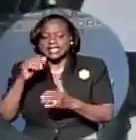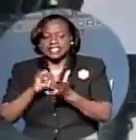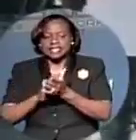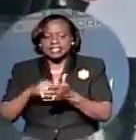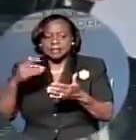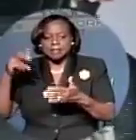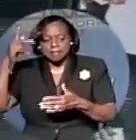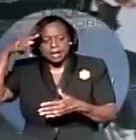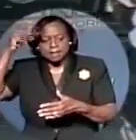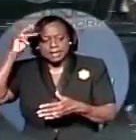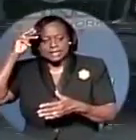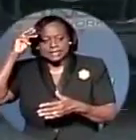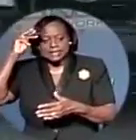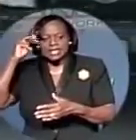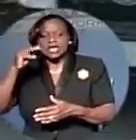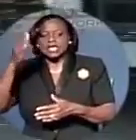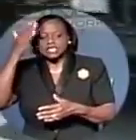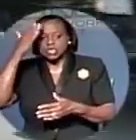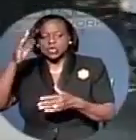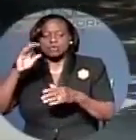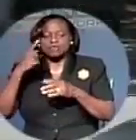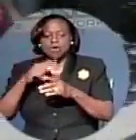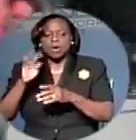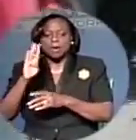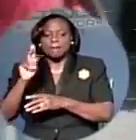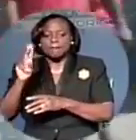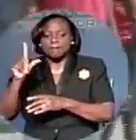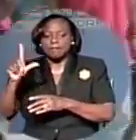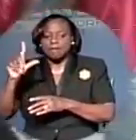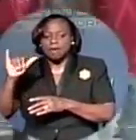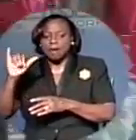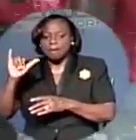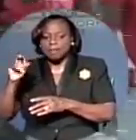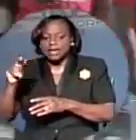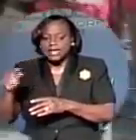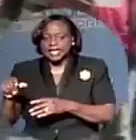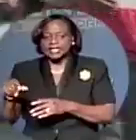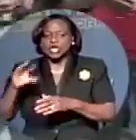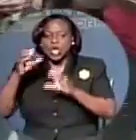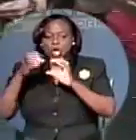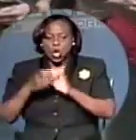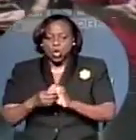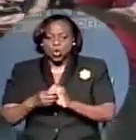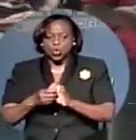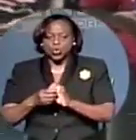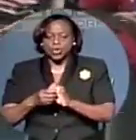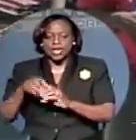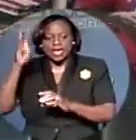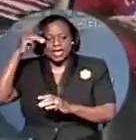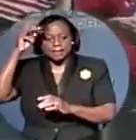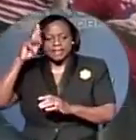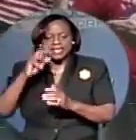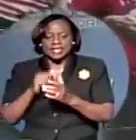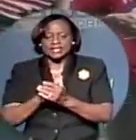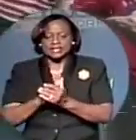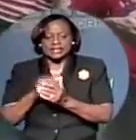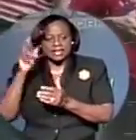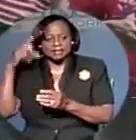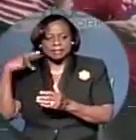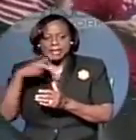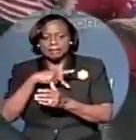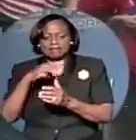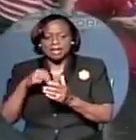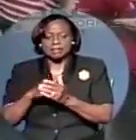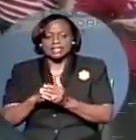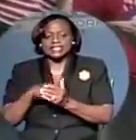well known for bullying his own MPs and well known for attempting to bulldoze those who disagree with him. The PLP says